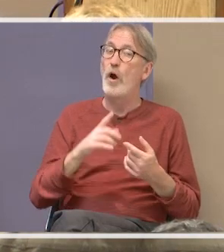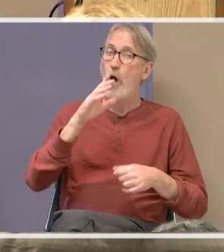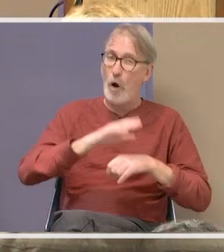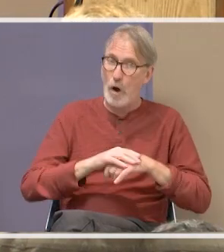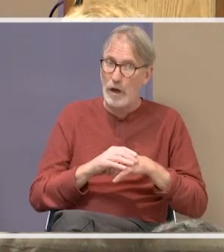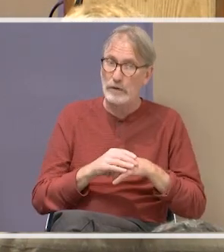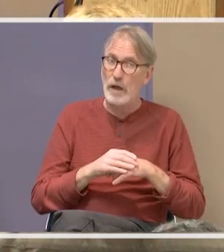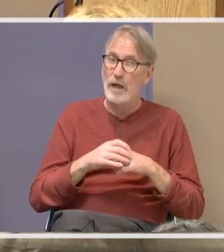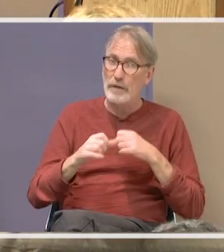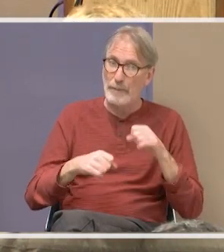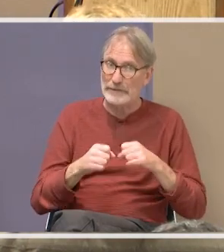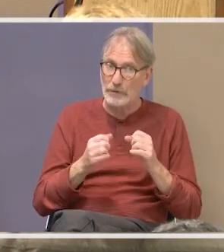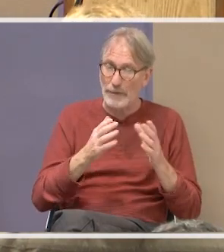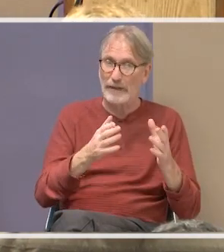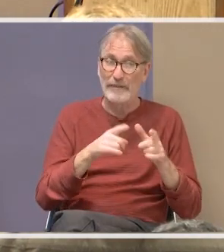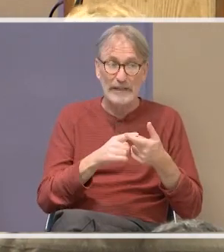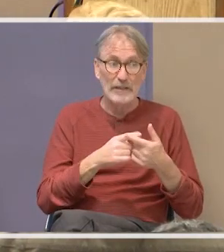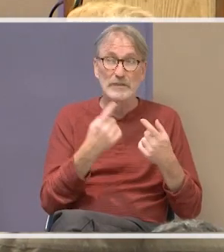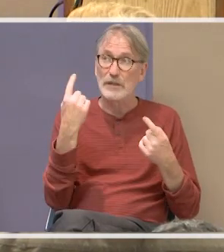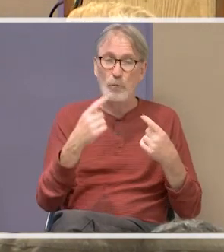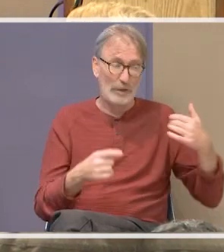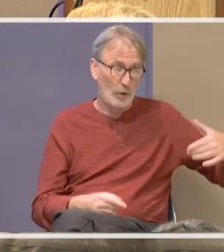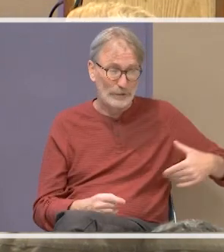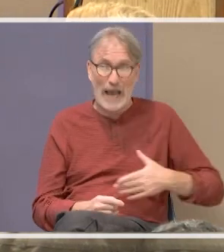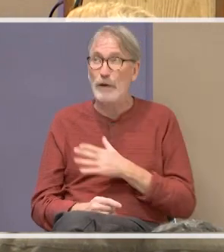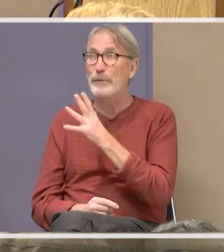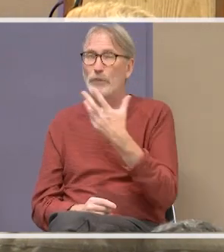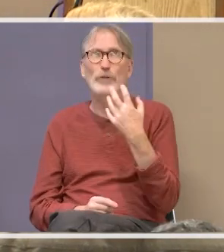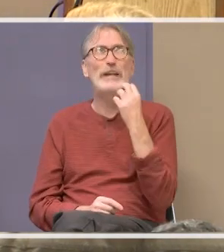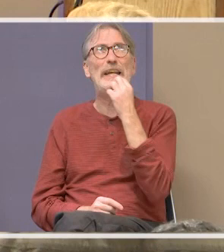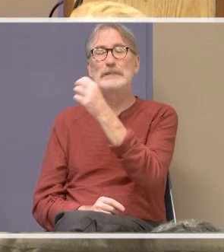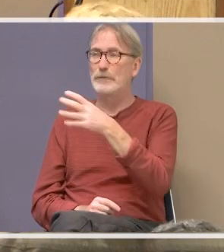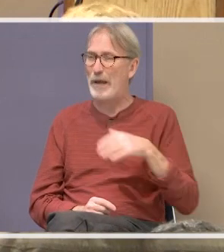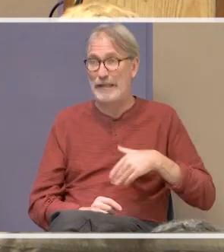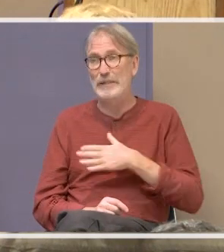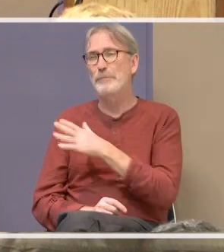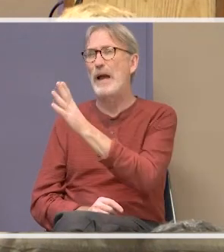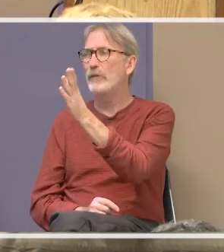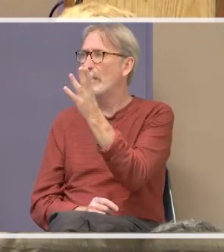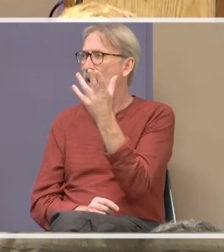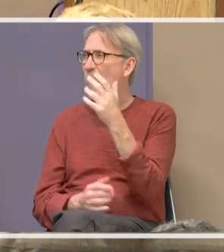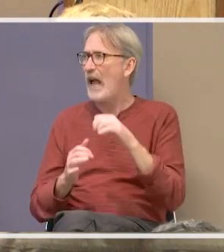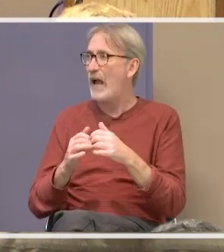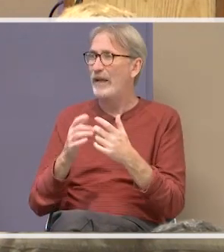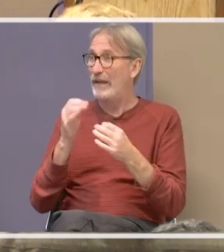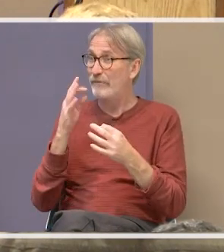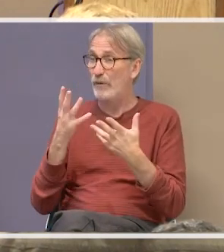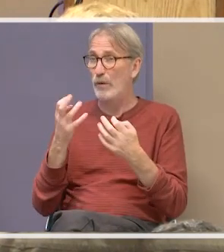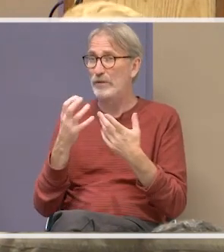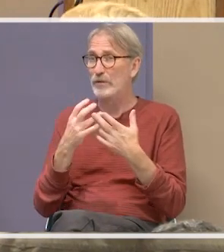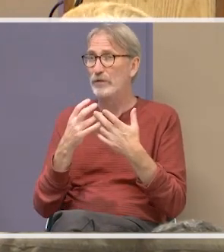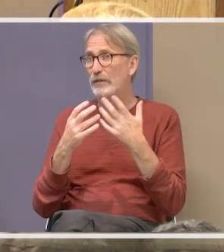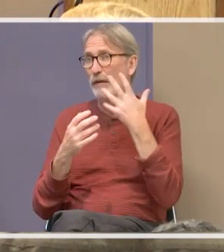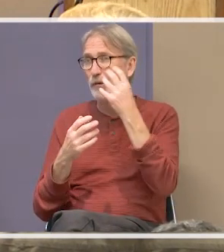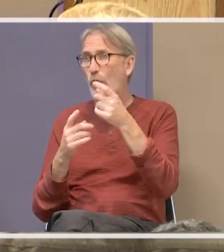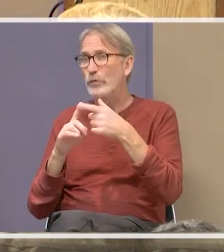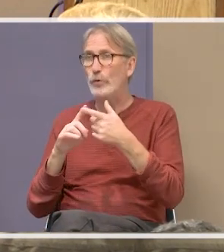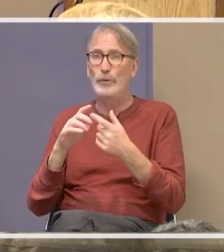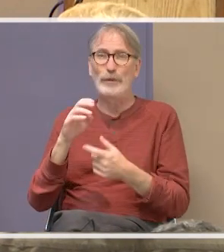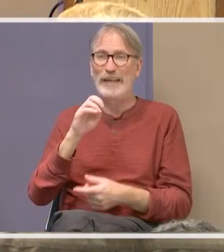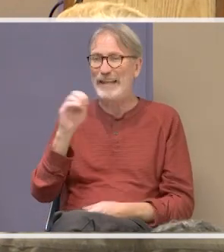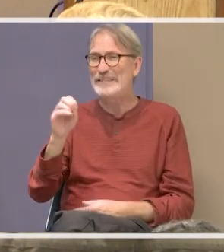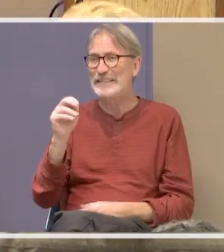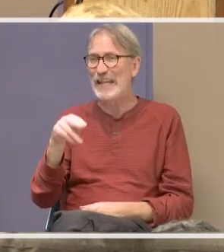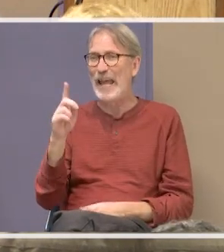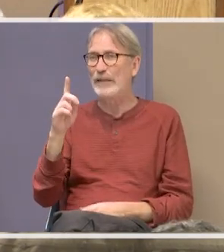and with somebody's coming outbound, I guess eastbound, how to what if they want to go down to East End or a less